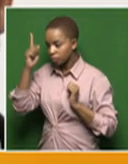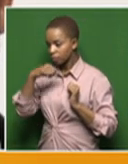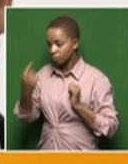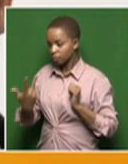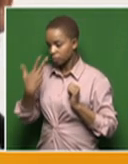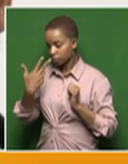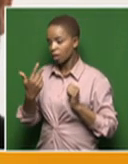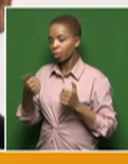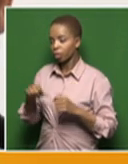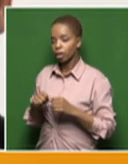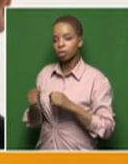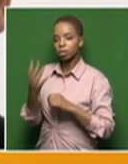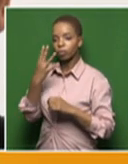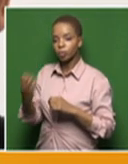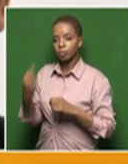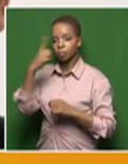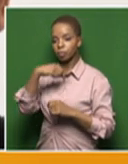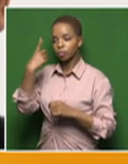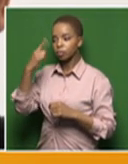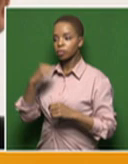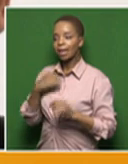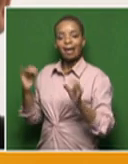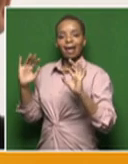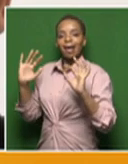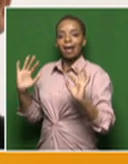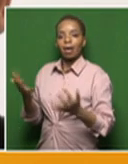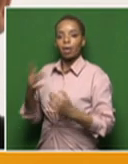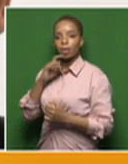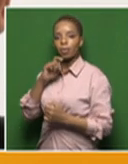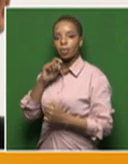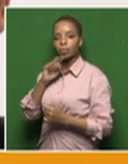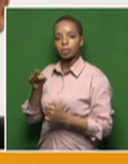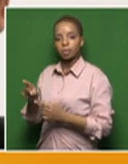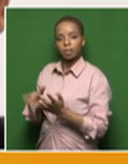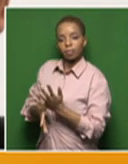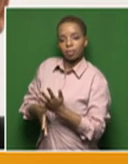for people to use as opposed to the usual fingerprint biometric system?